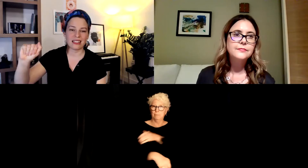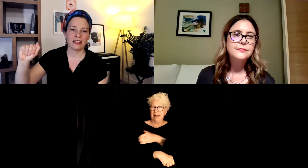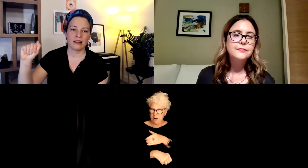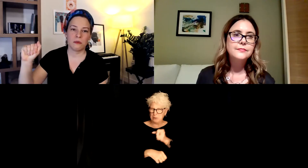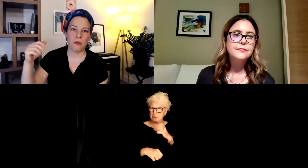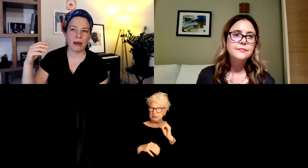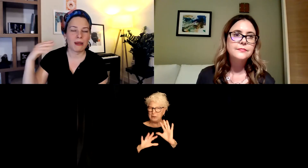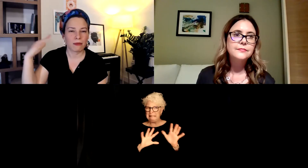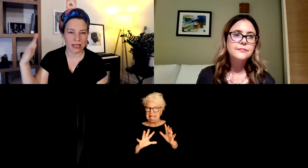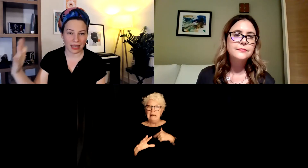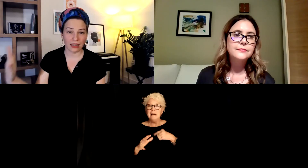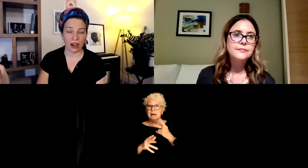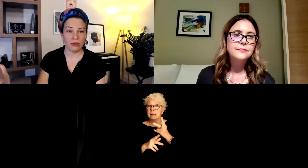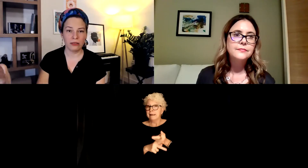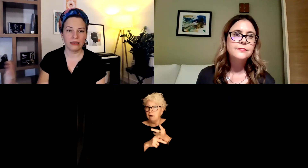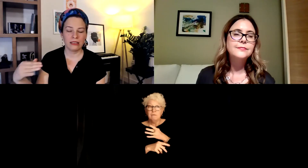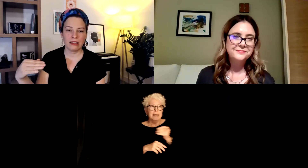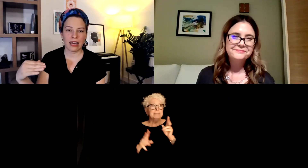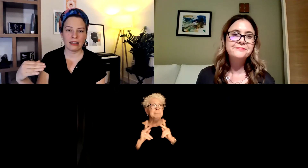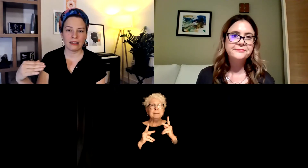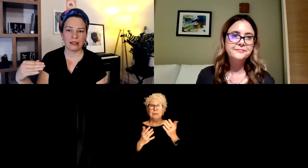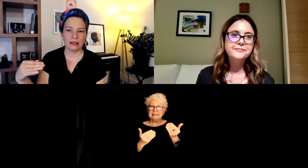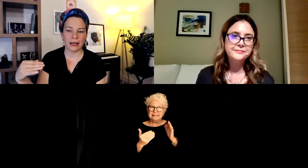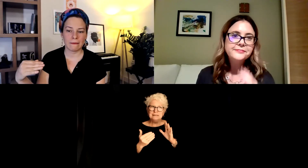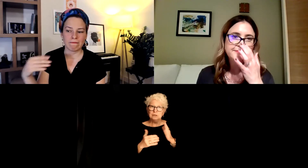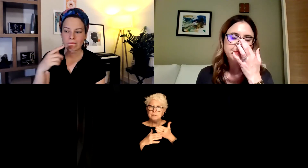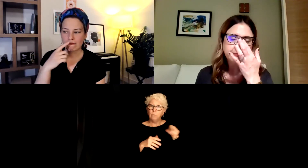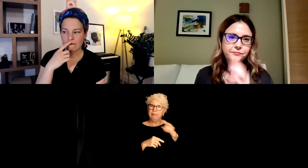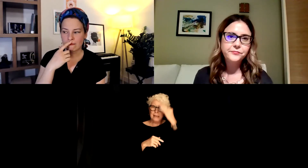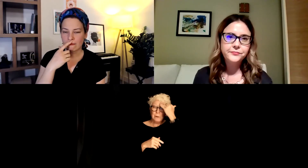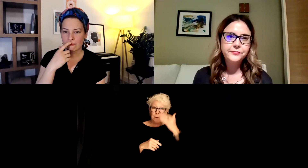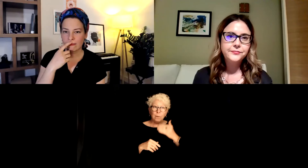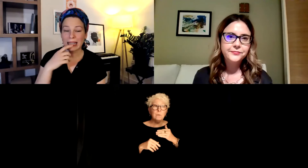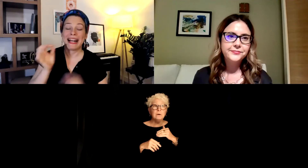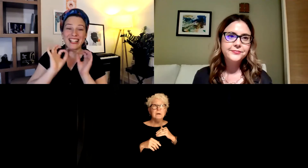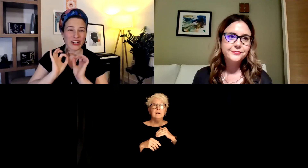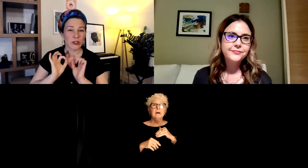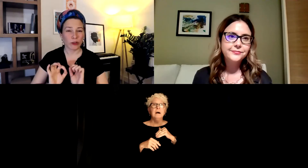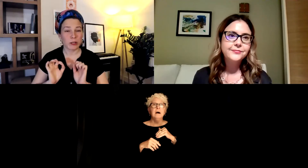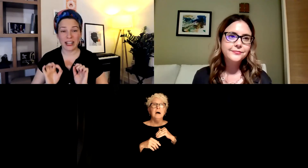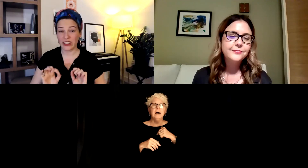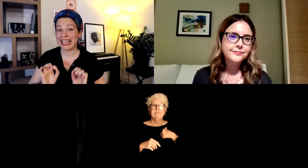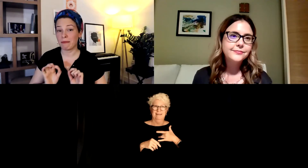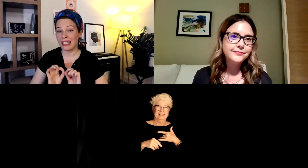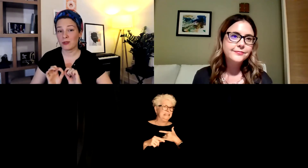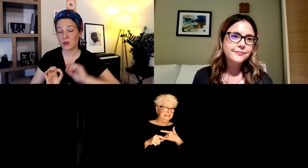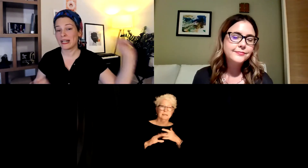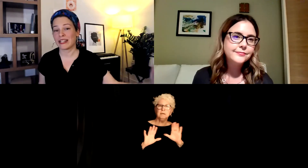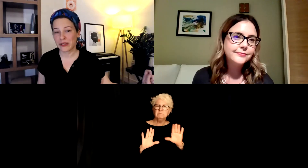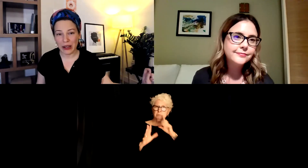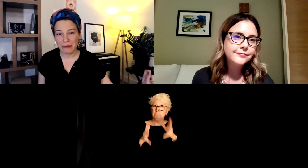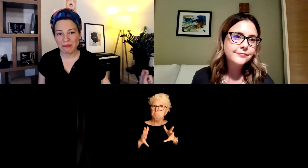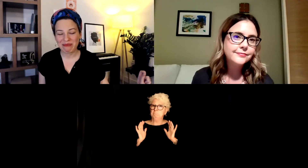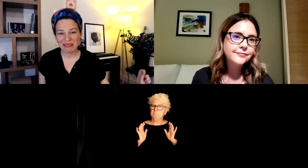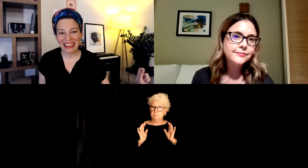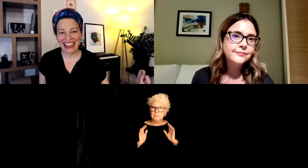against what people think they know, then like my doctor's first patient like me was 20 years